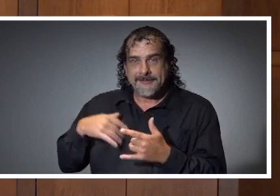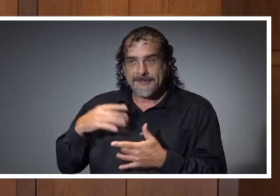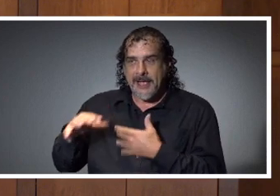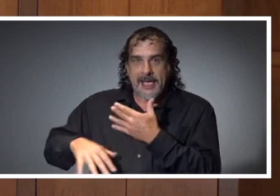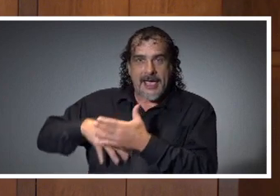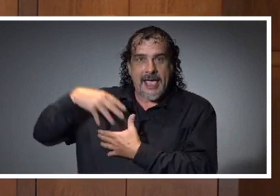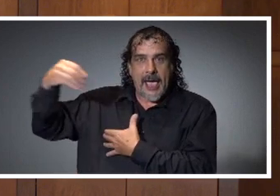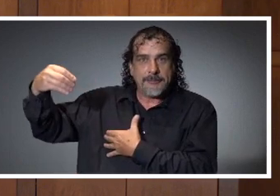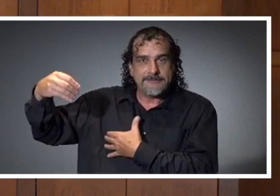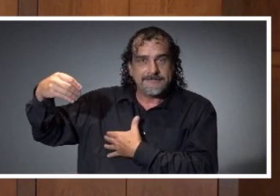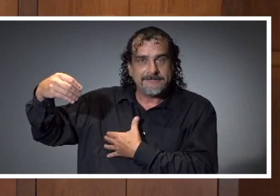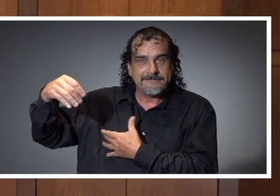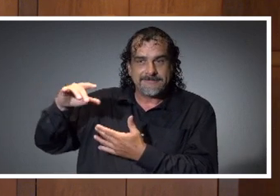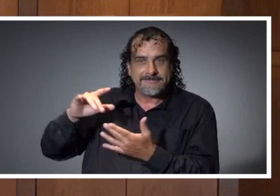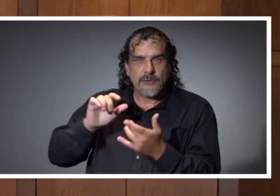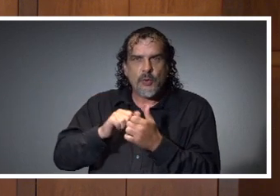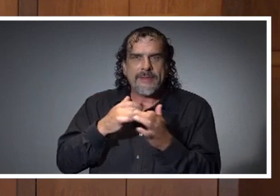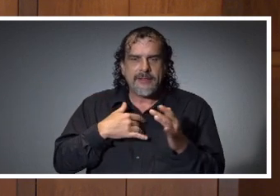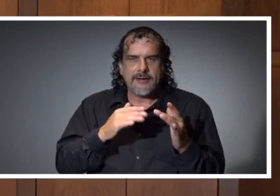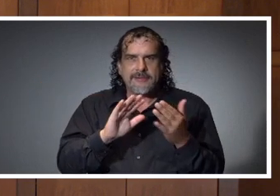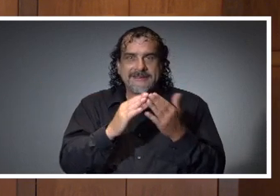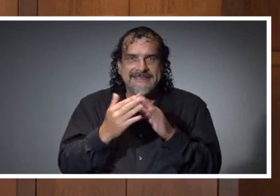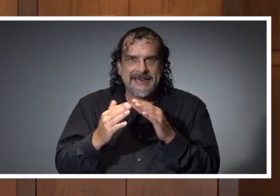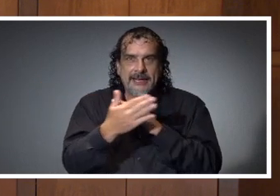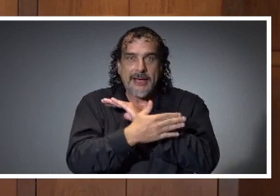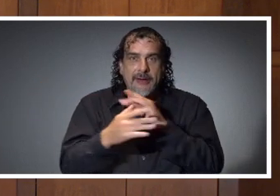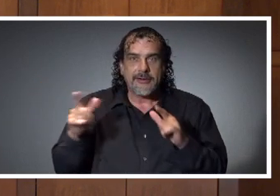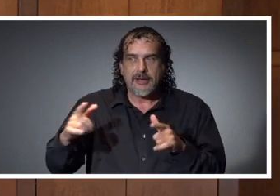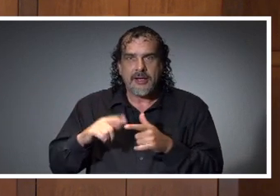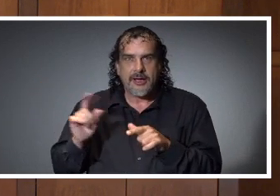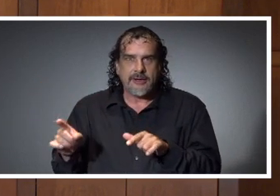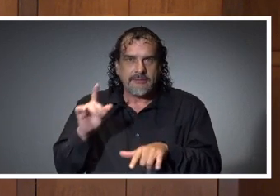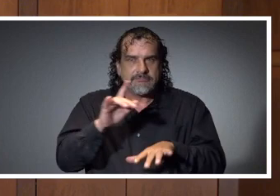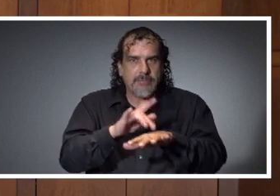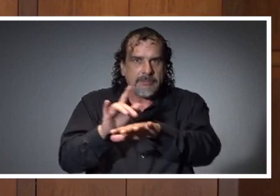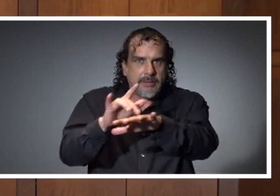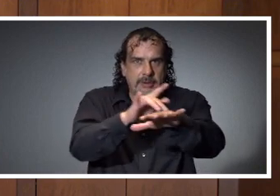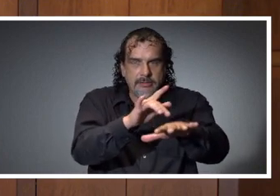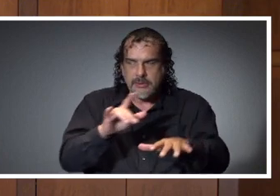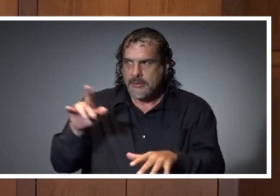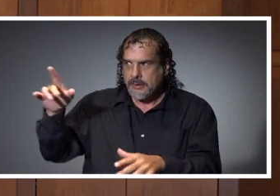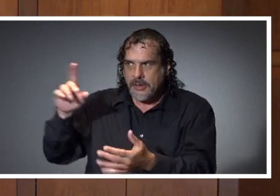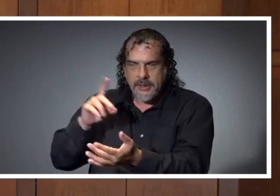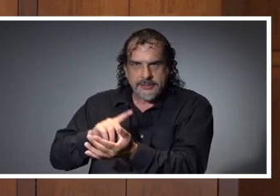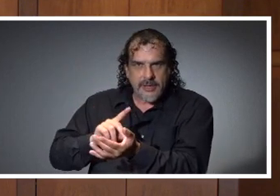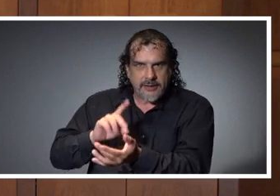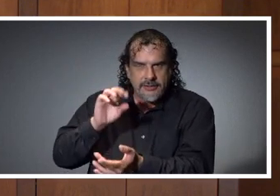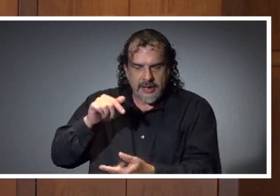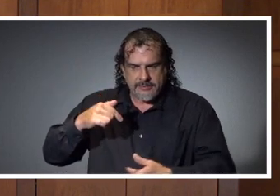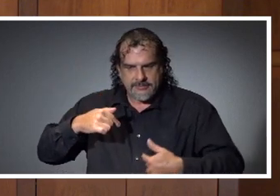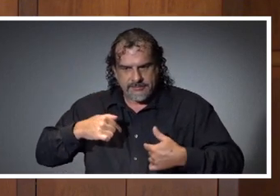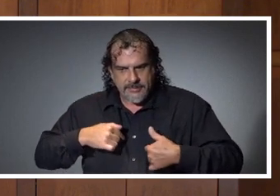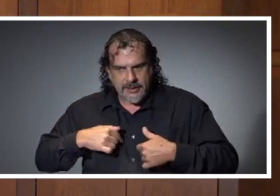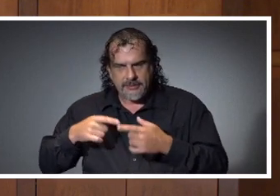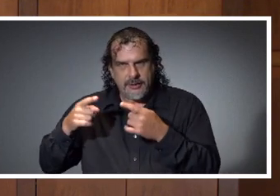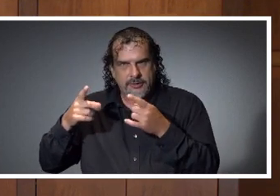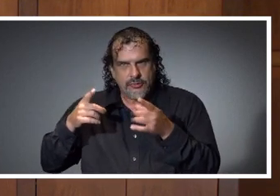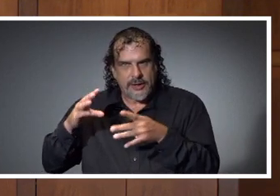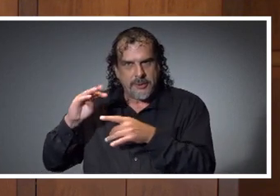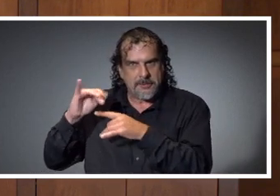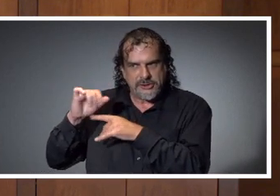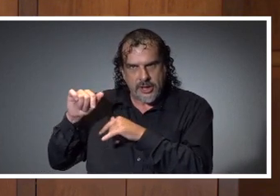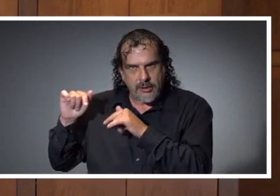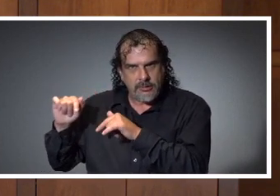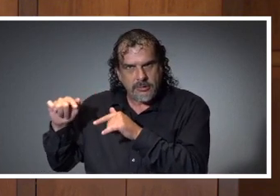local officials. That's one of the things that we've tried very, very hard to do. Dr. Dobbs and I, Director Michelle and I, and all of